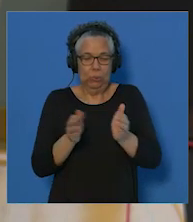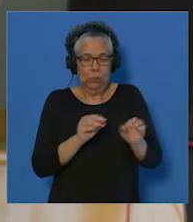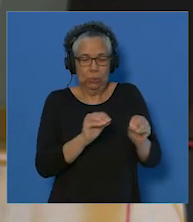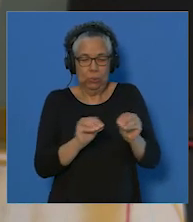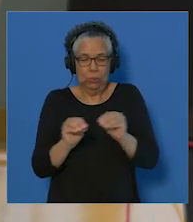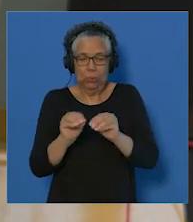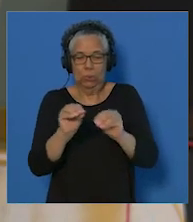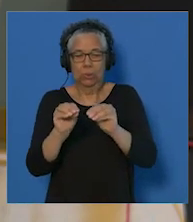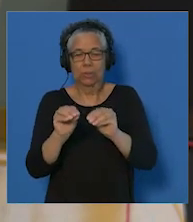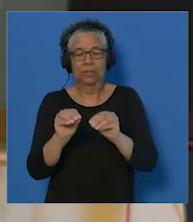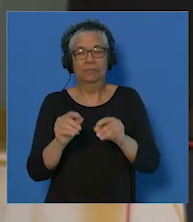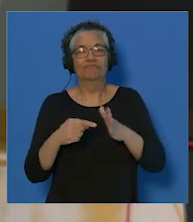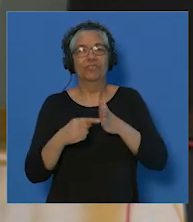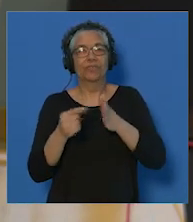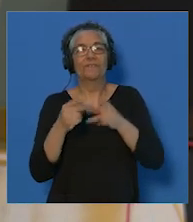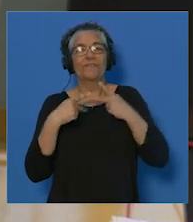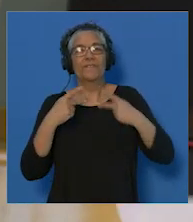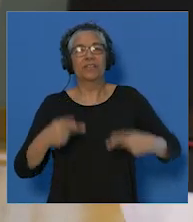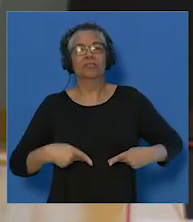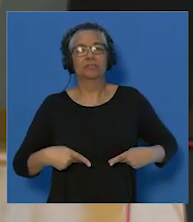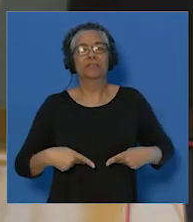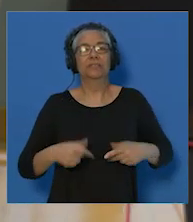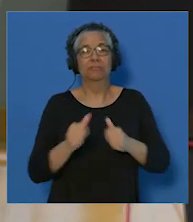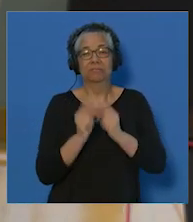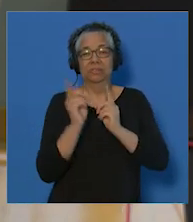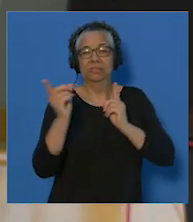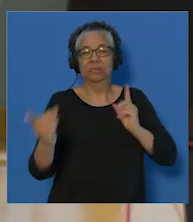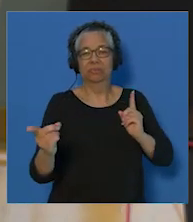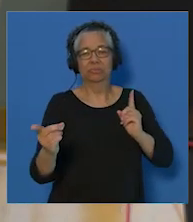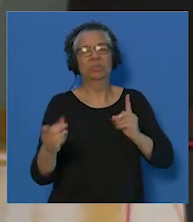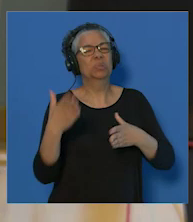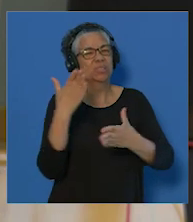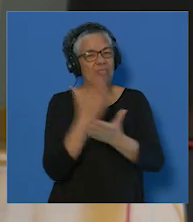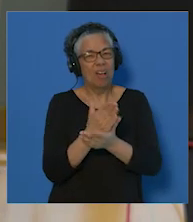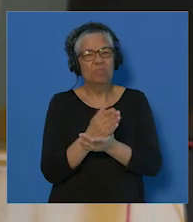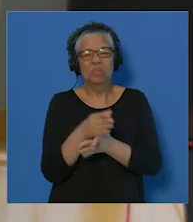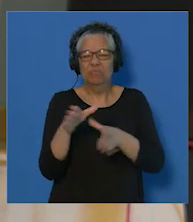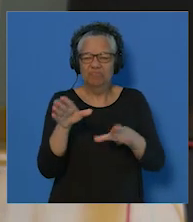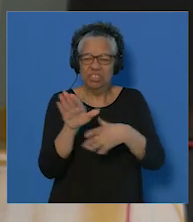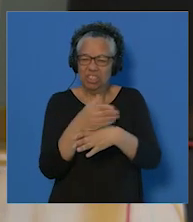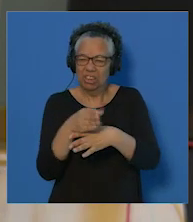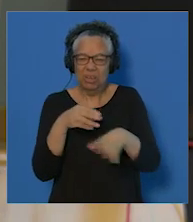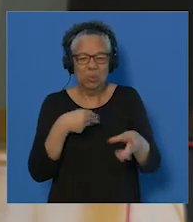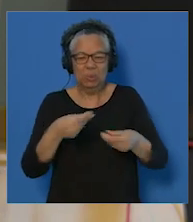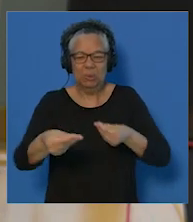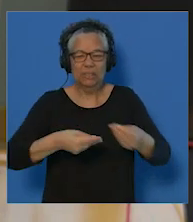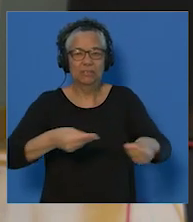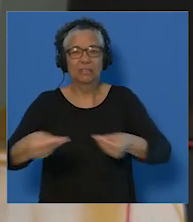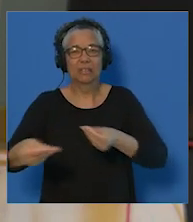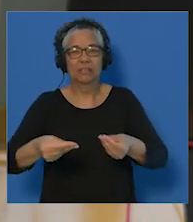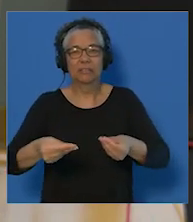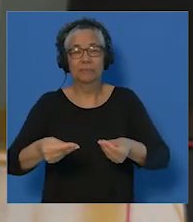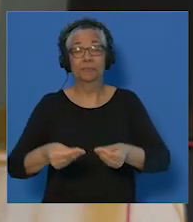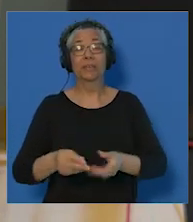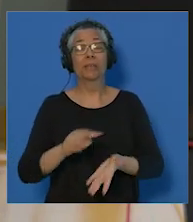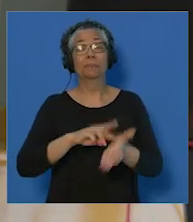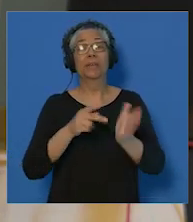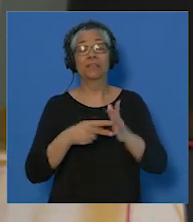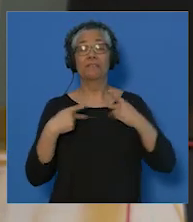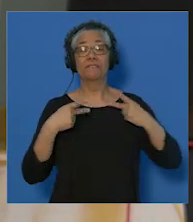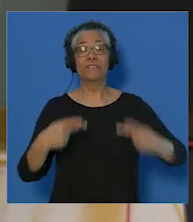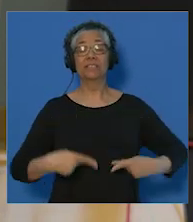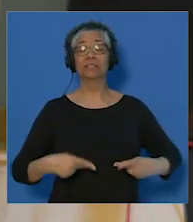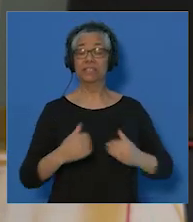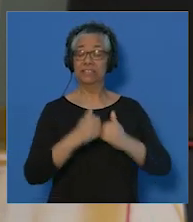distance between people to prevent transmission. And the point is to be physically separated, not socially